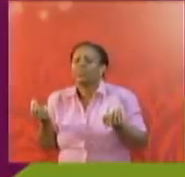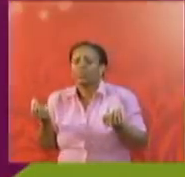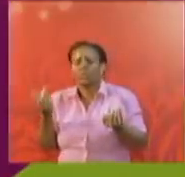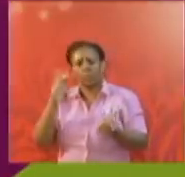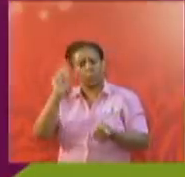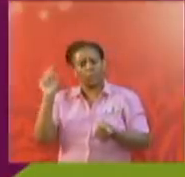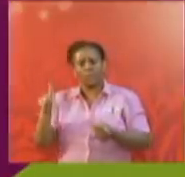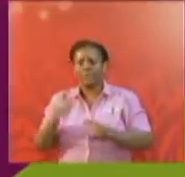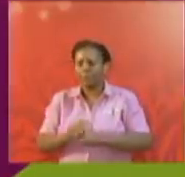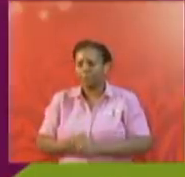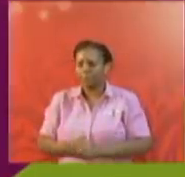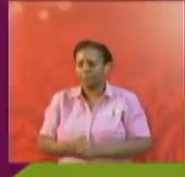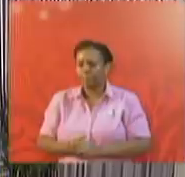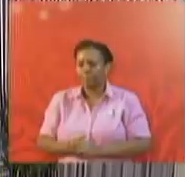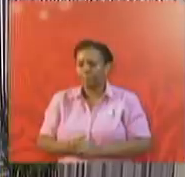Thank you.